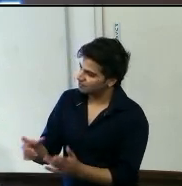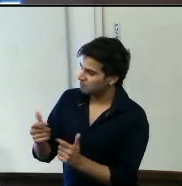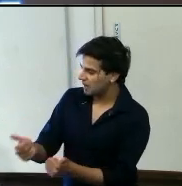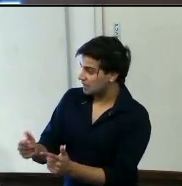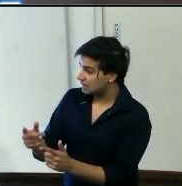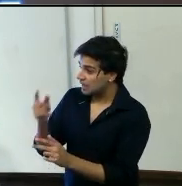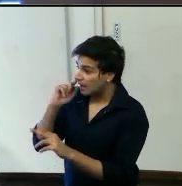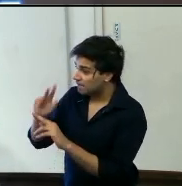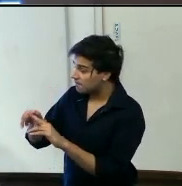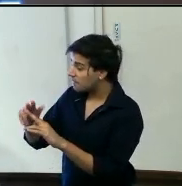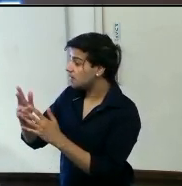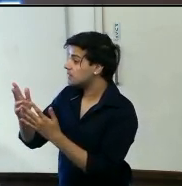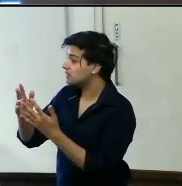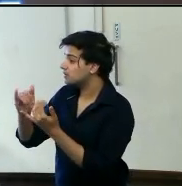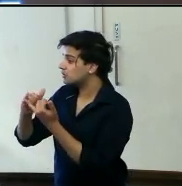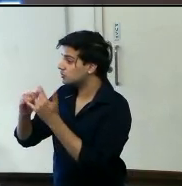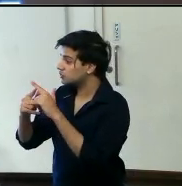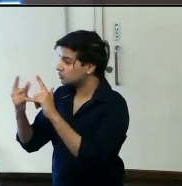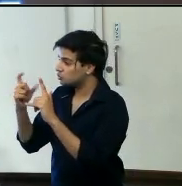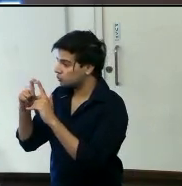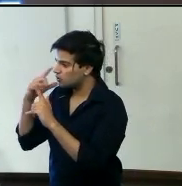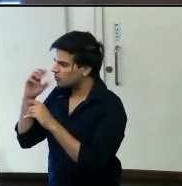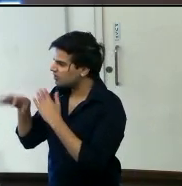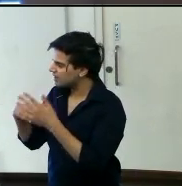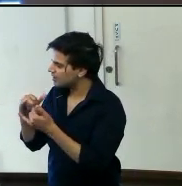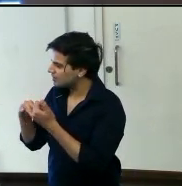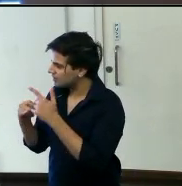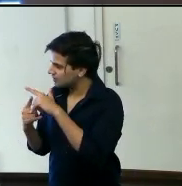come to my studio, I will allow you to touch the piece.